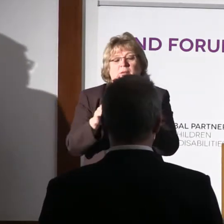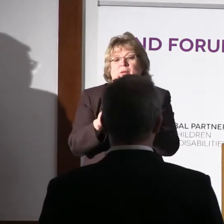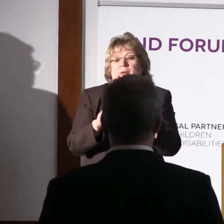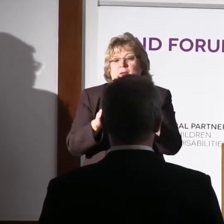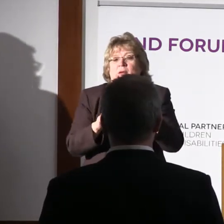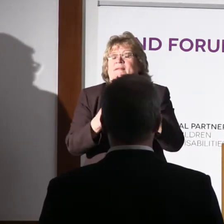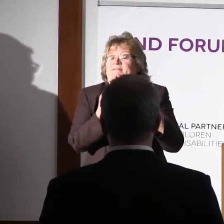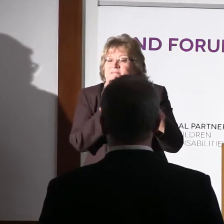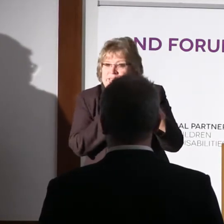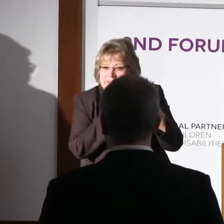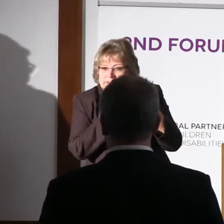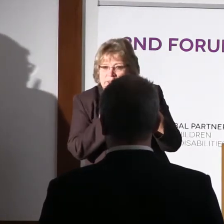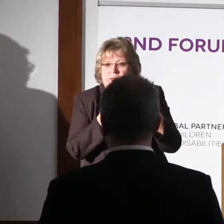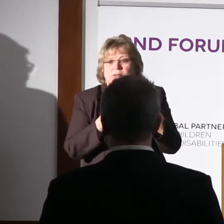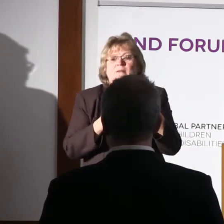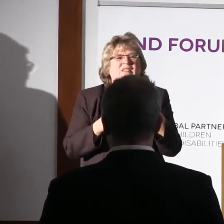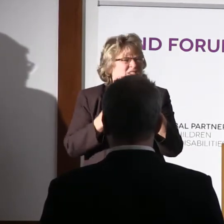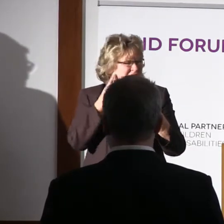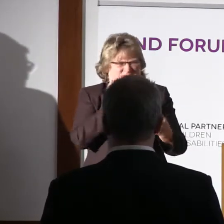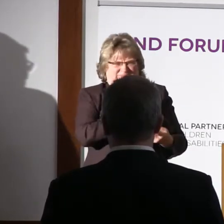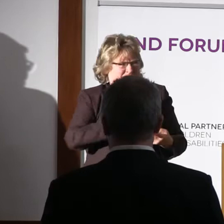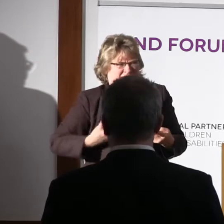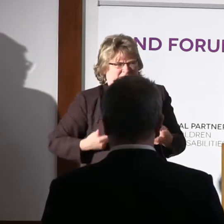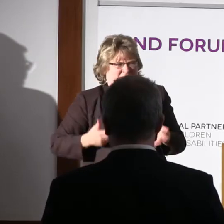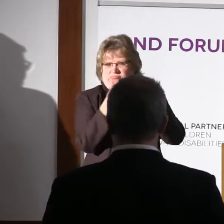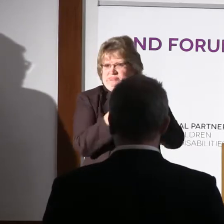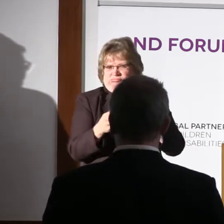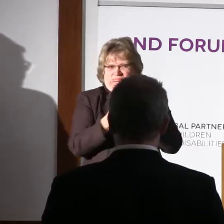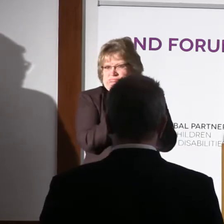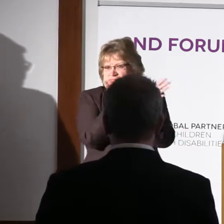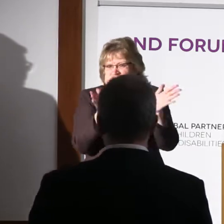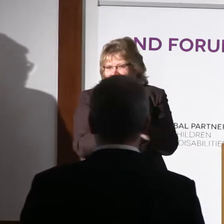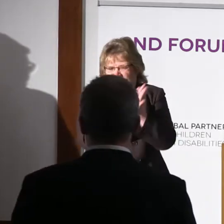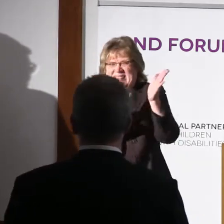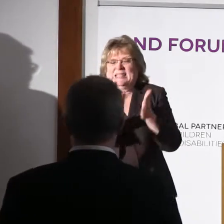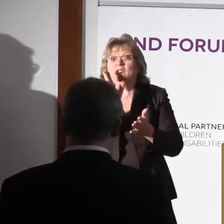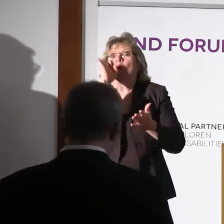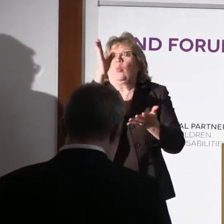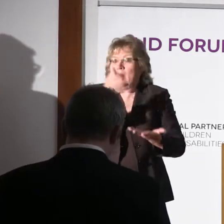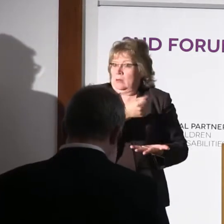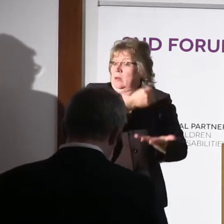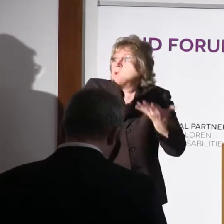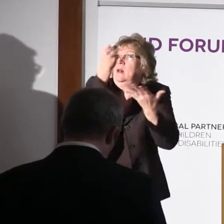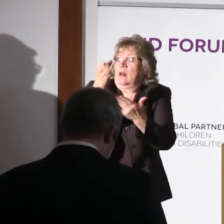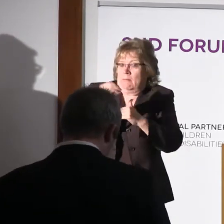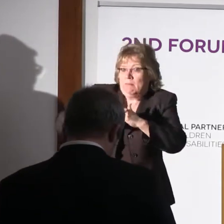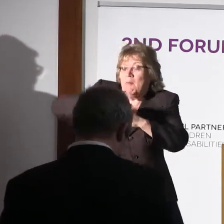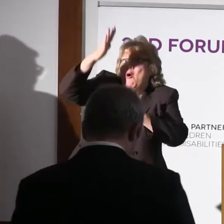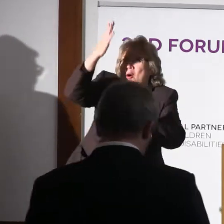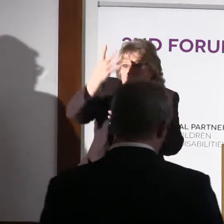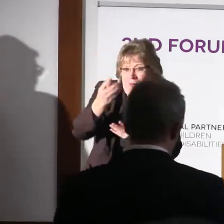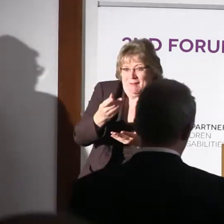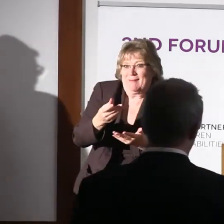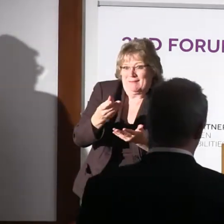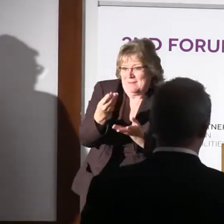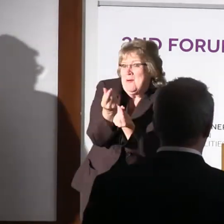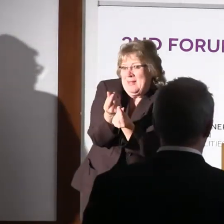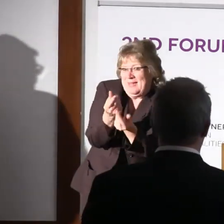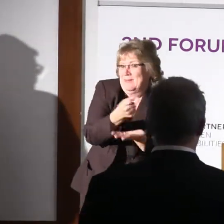of Finland just a moment ago pledging for more resources into the fund.